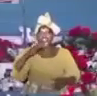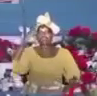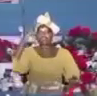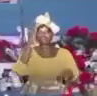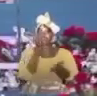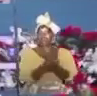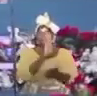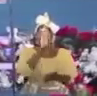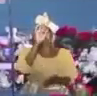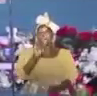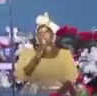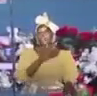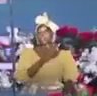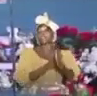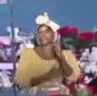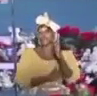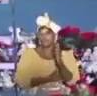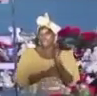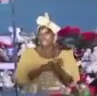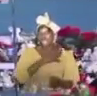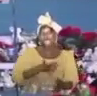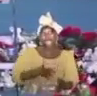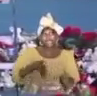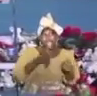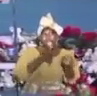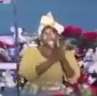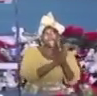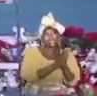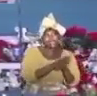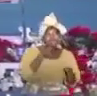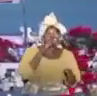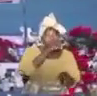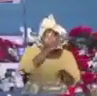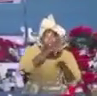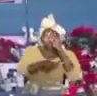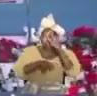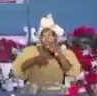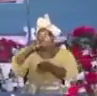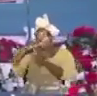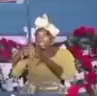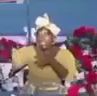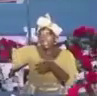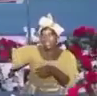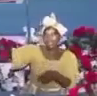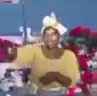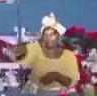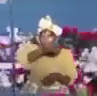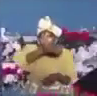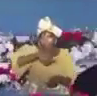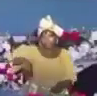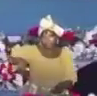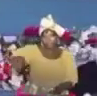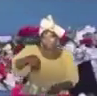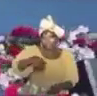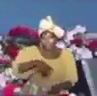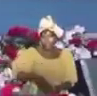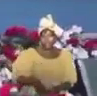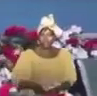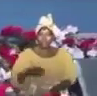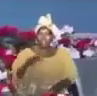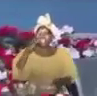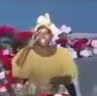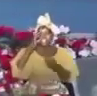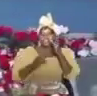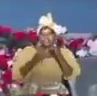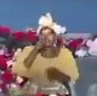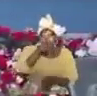from whence have you come? He said, from walking to and fro the earth. That means provided you are in the earth one day,